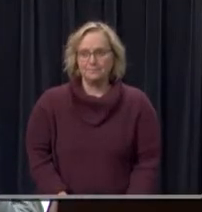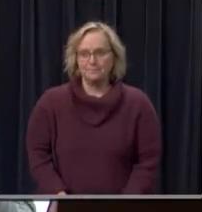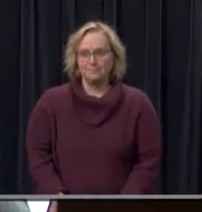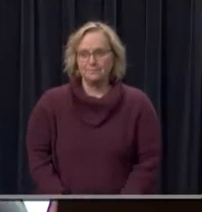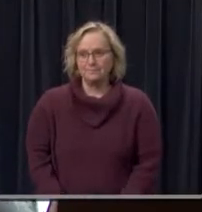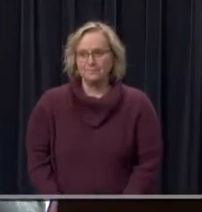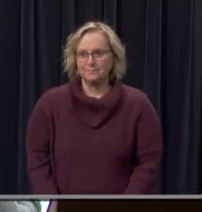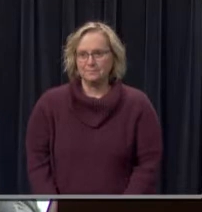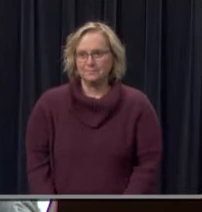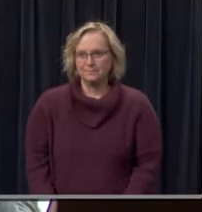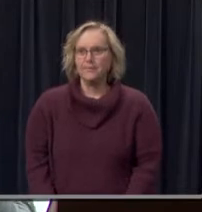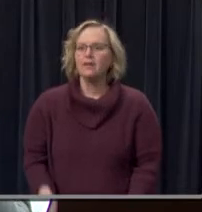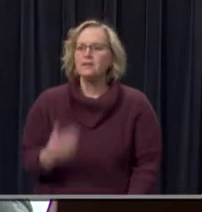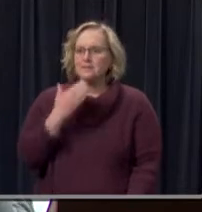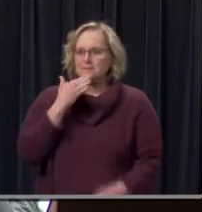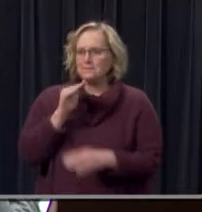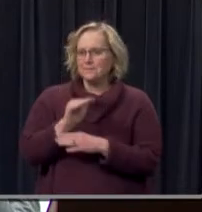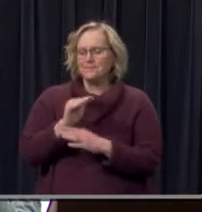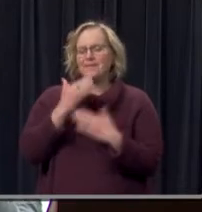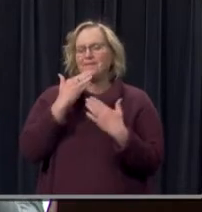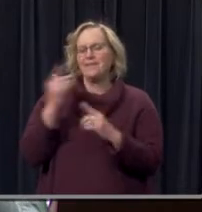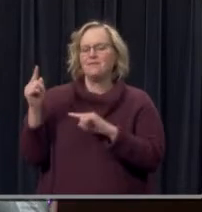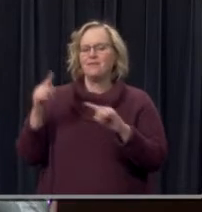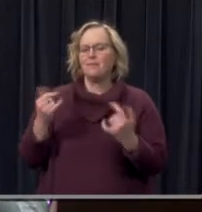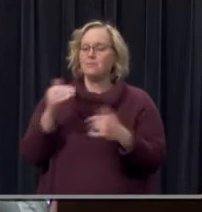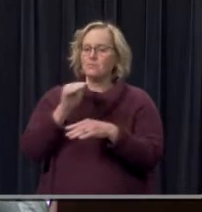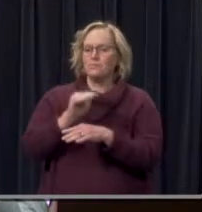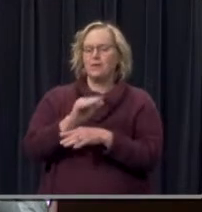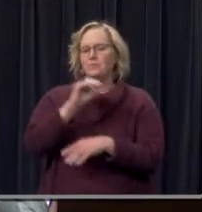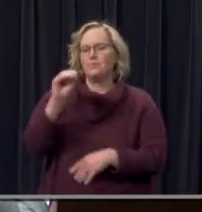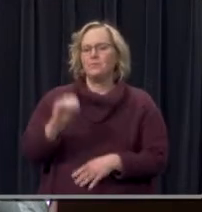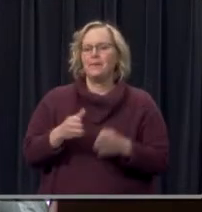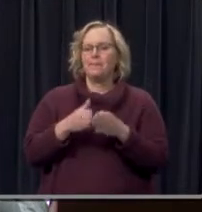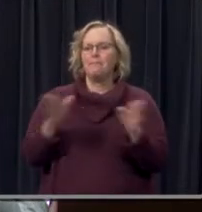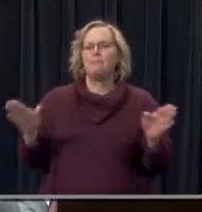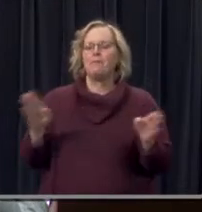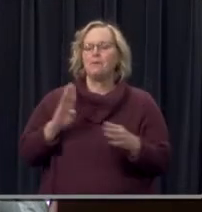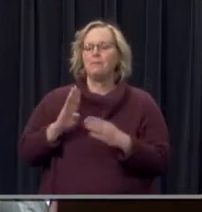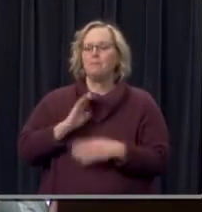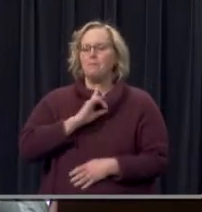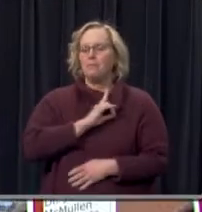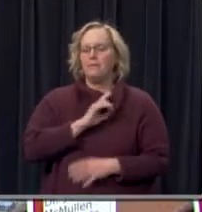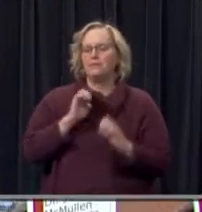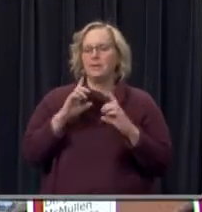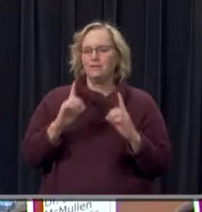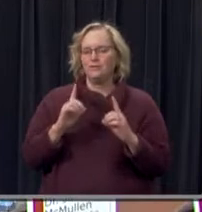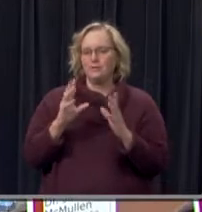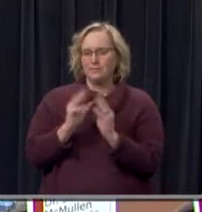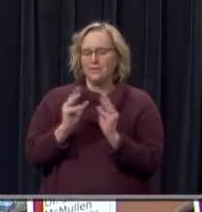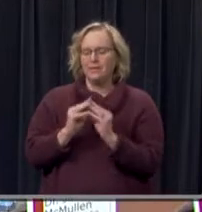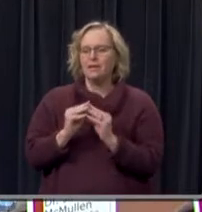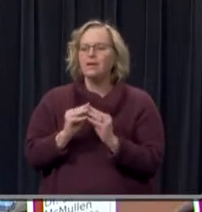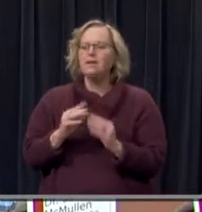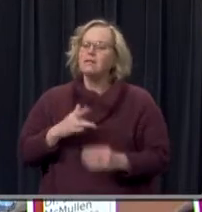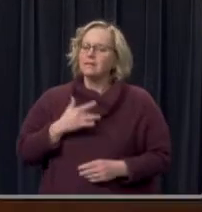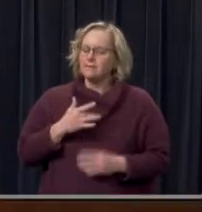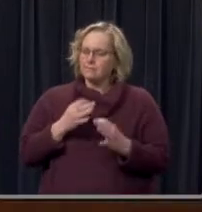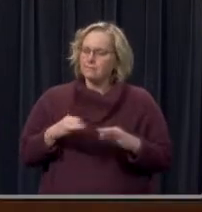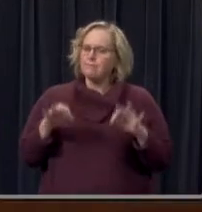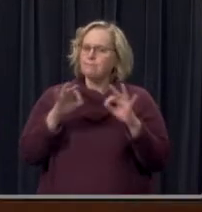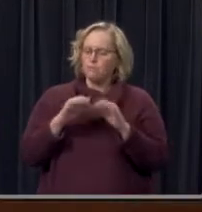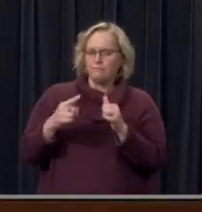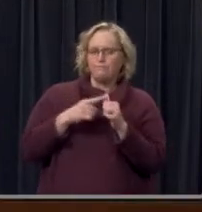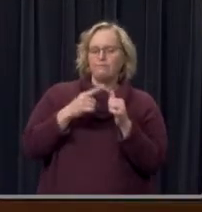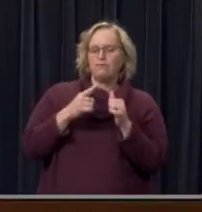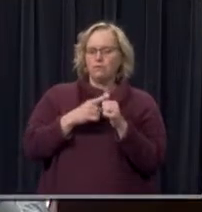Well, good evening, and thank you for attending tonight's Olathe Public Schools Board of Education meeting. Before we begin, we feel it is important that we review